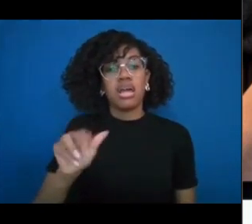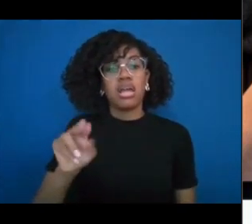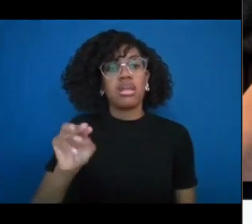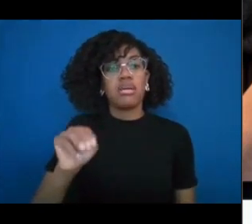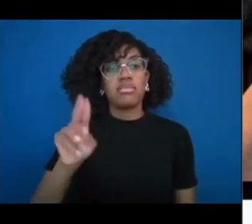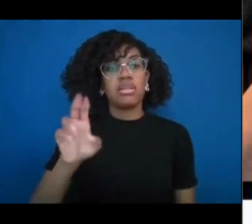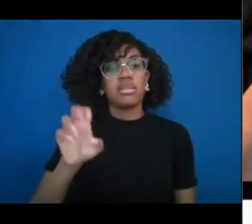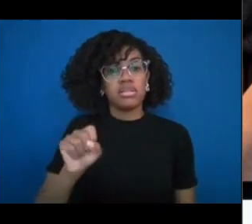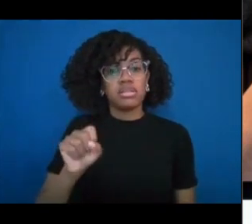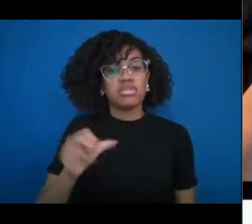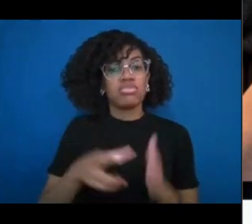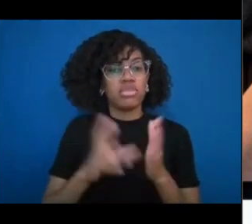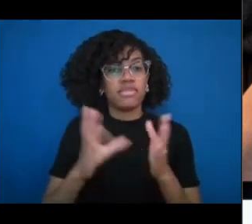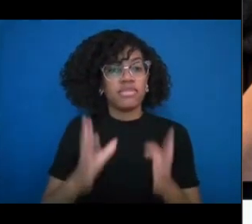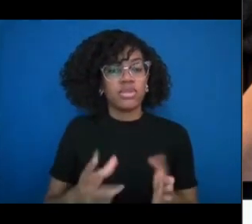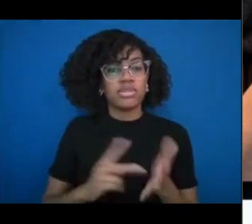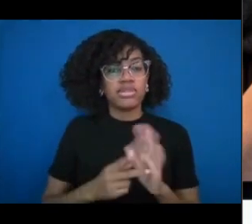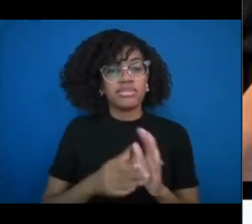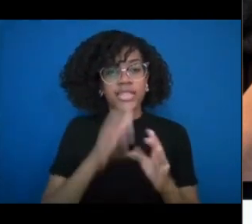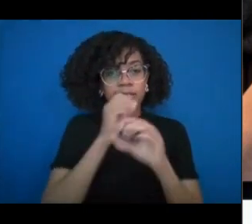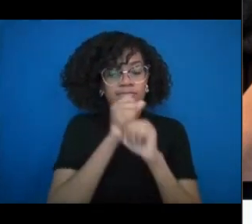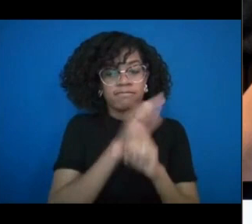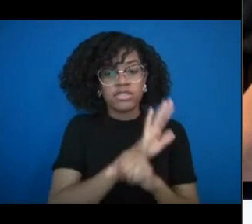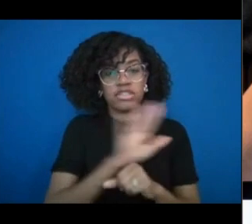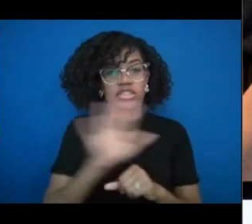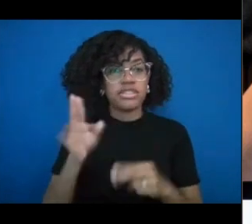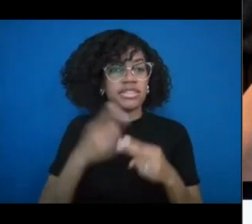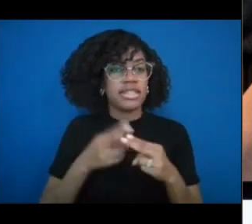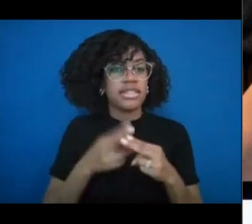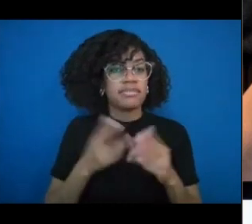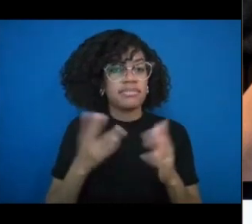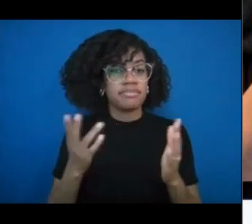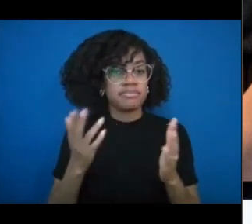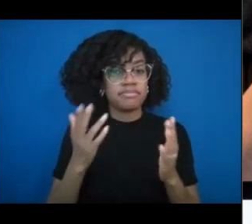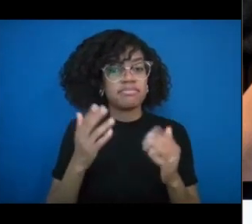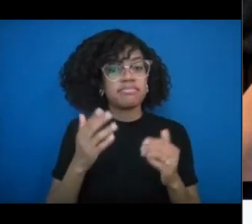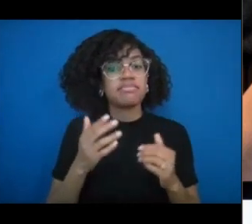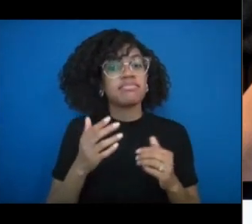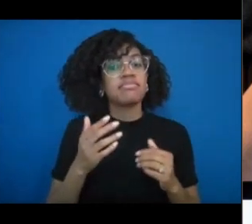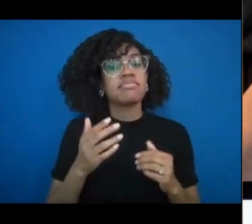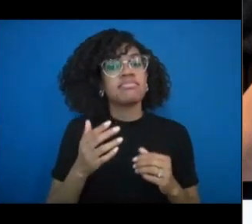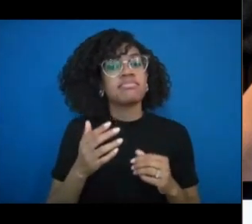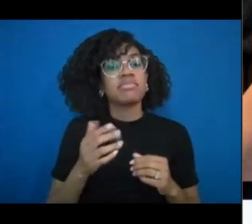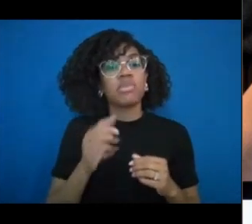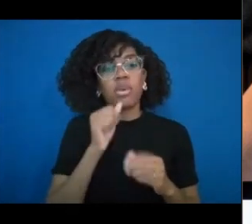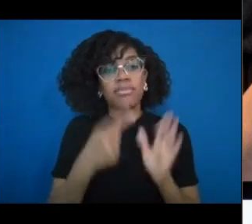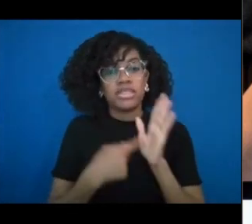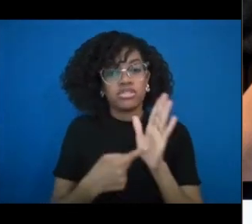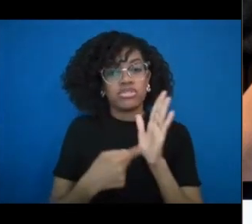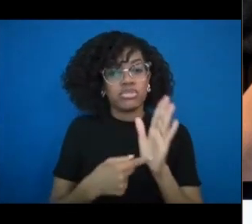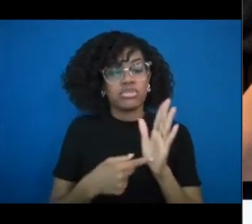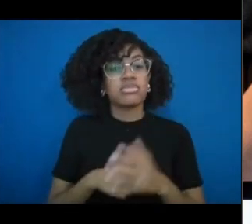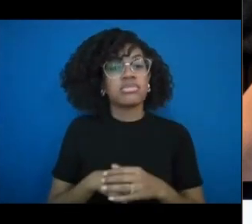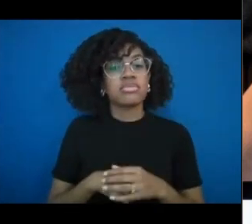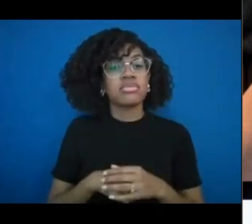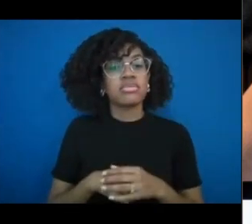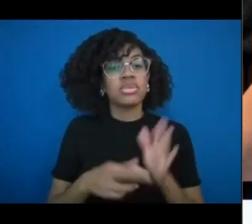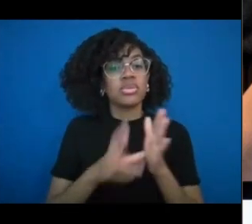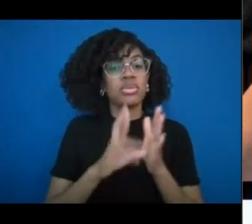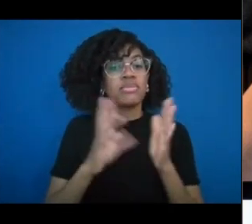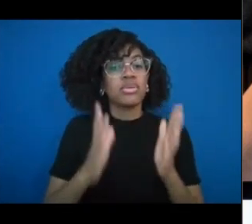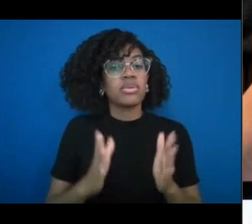The reviewers will remain anonymous to applicants. Reviewers are experts in climate